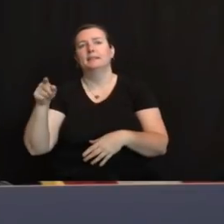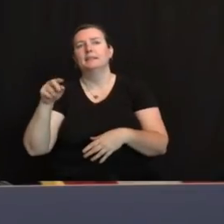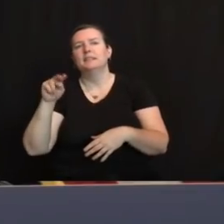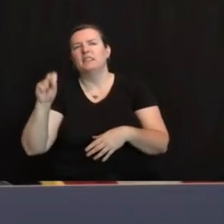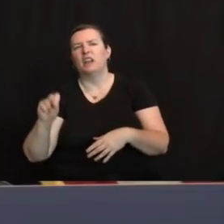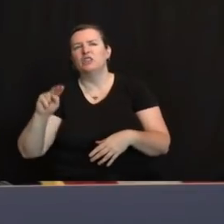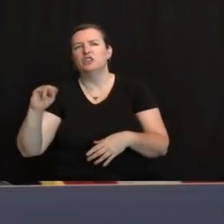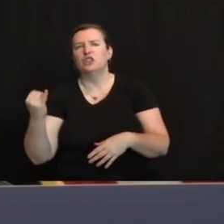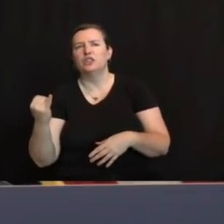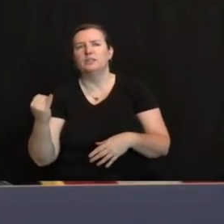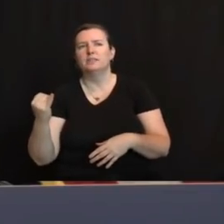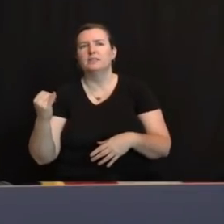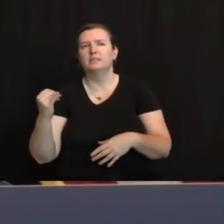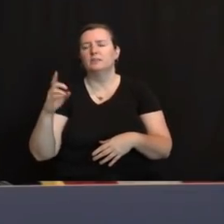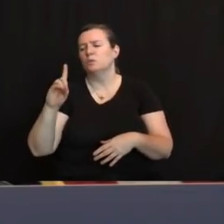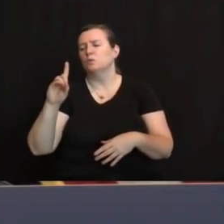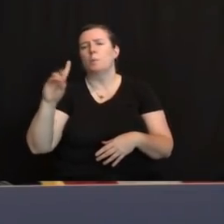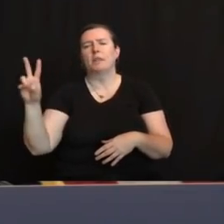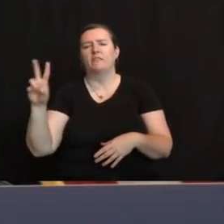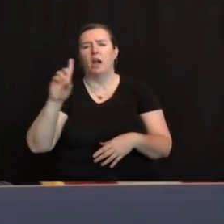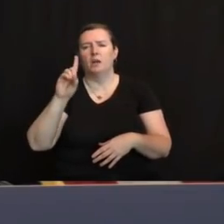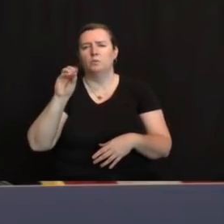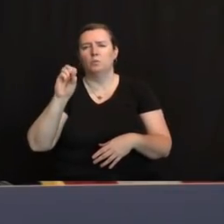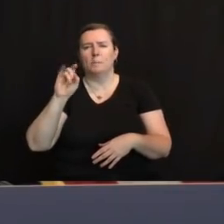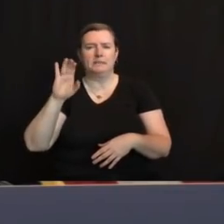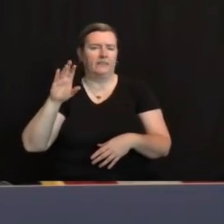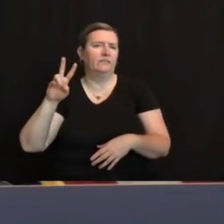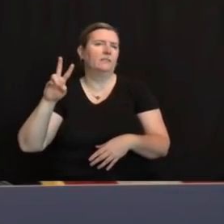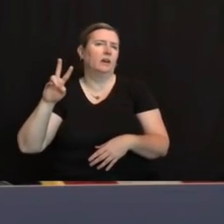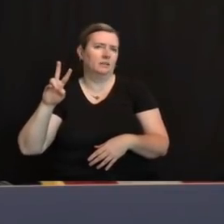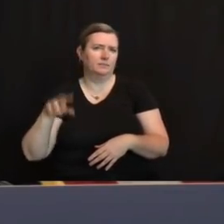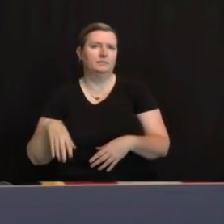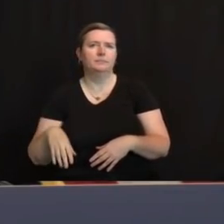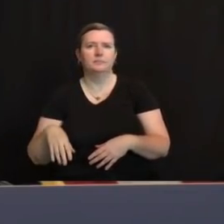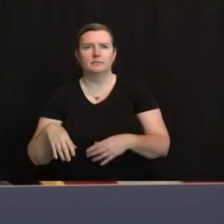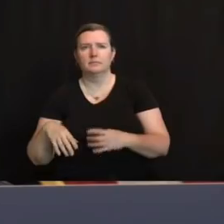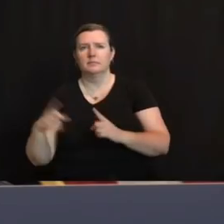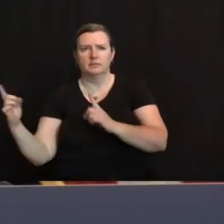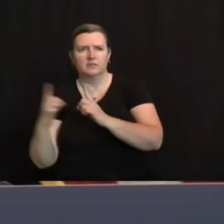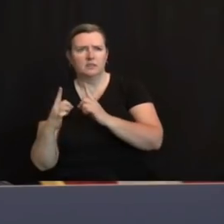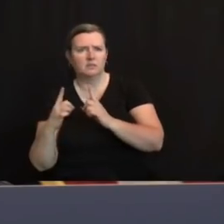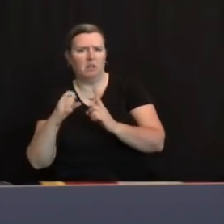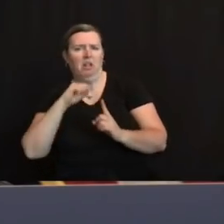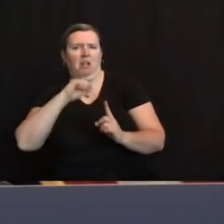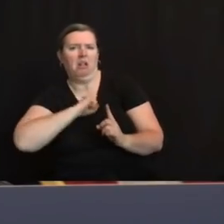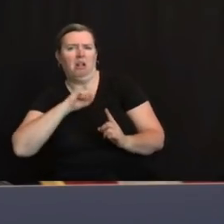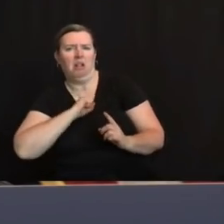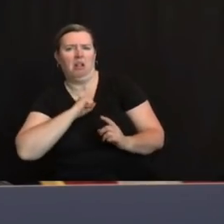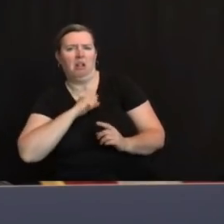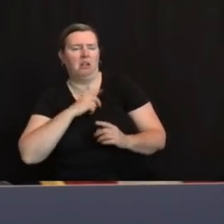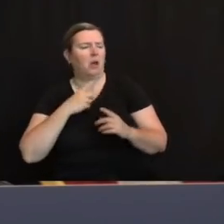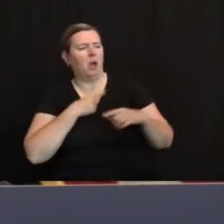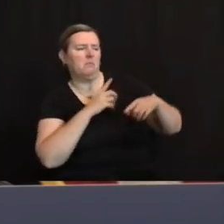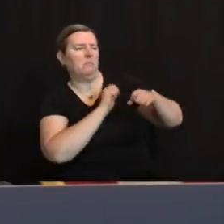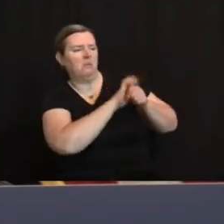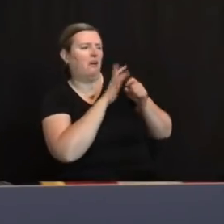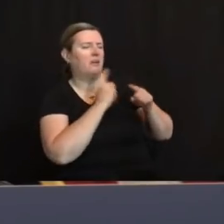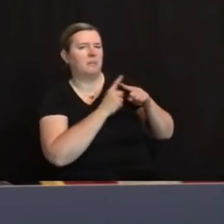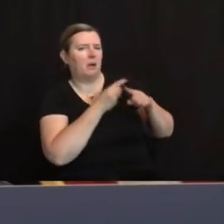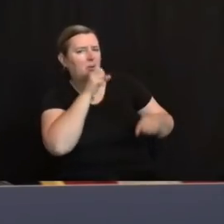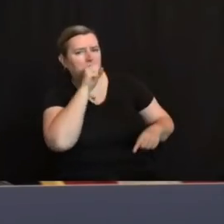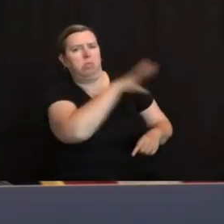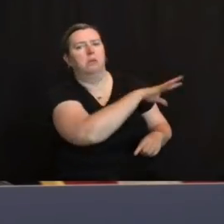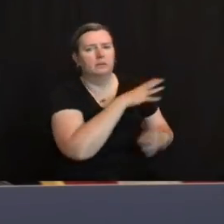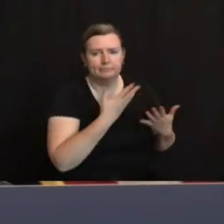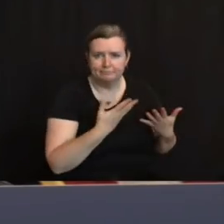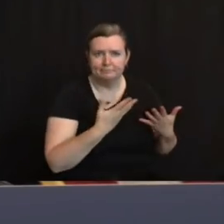case, ultimately, while being processed, coughed on officers, indicating that he had tested positive for COVID-19 last week.